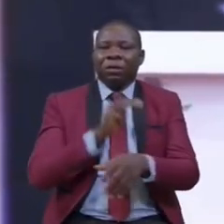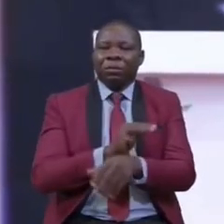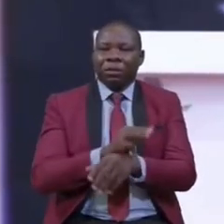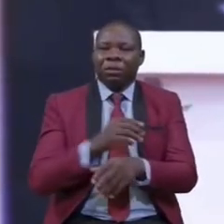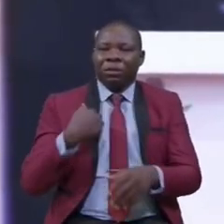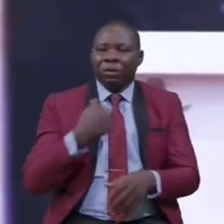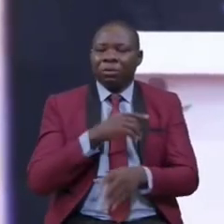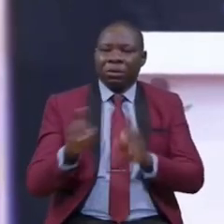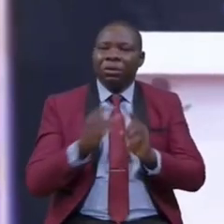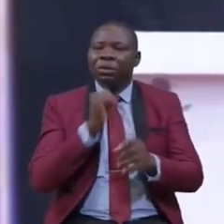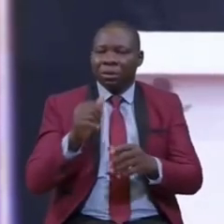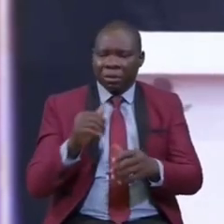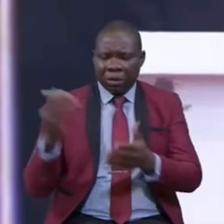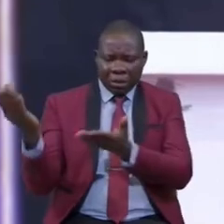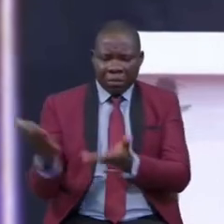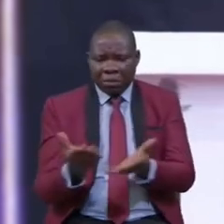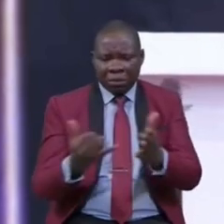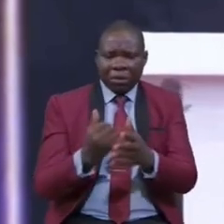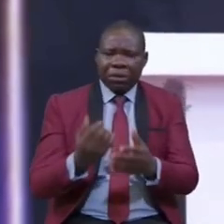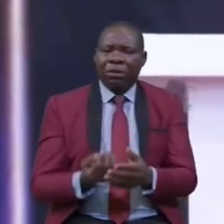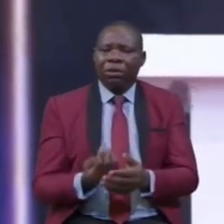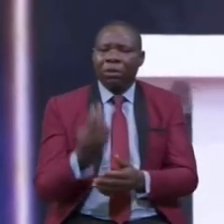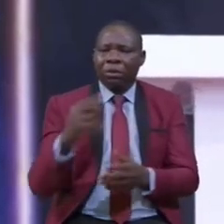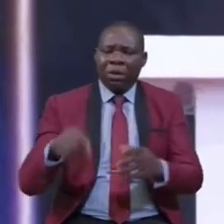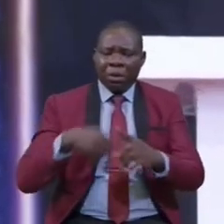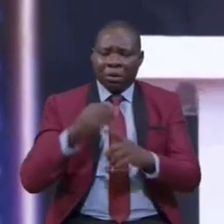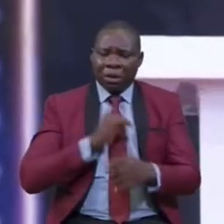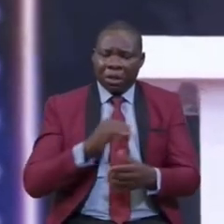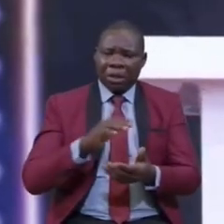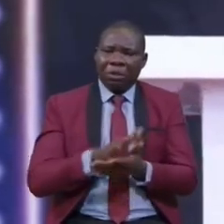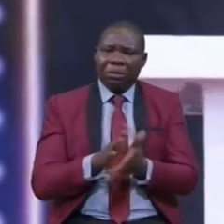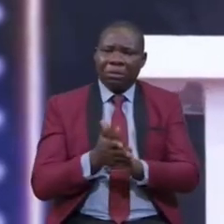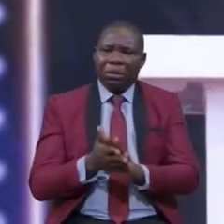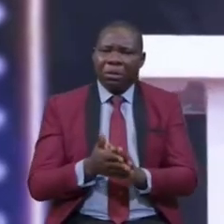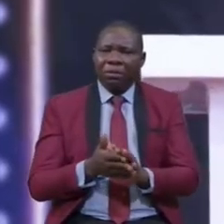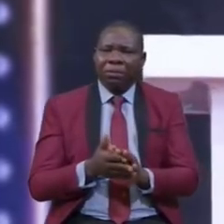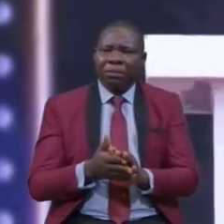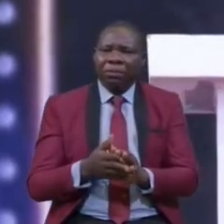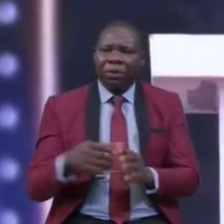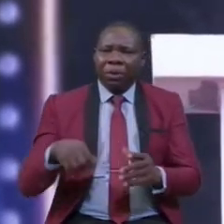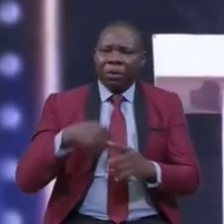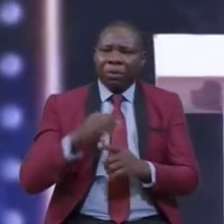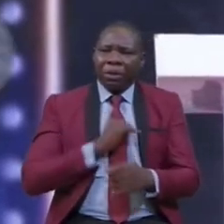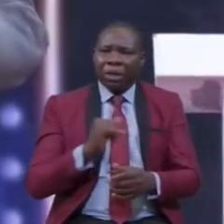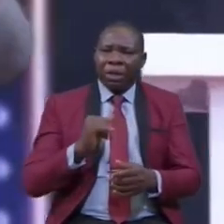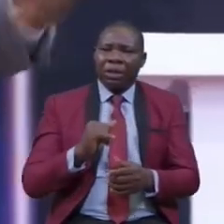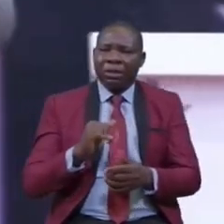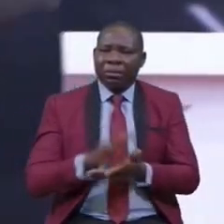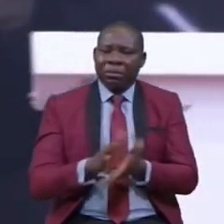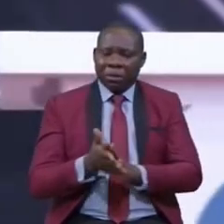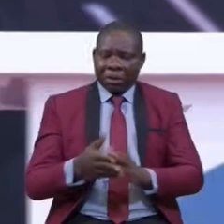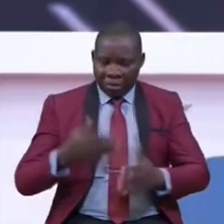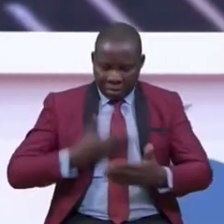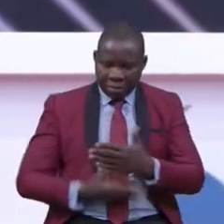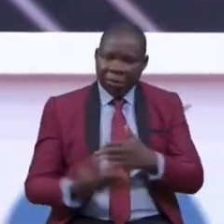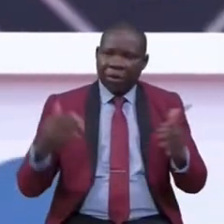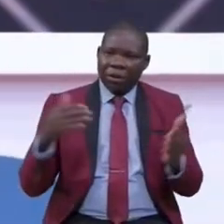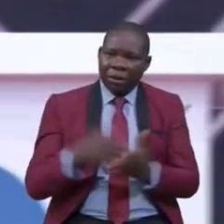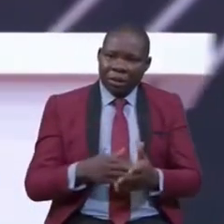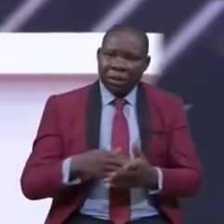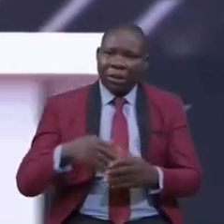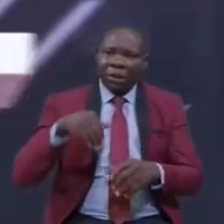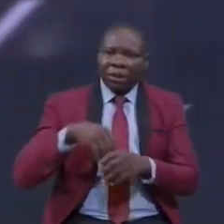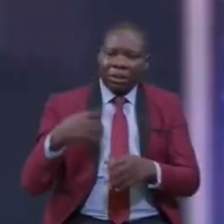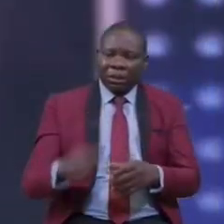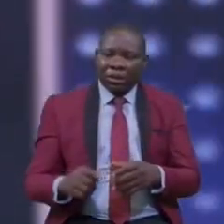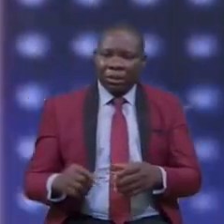became born again, and when I started, I didn't even know it was a ministry at the University of Lagos. We started sending out